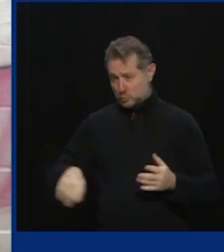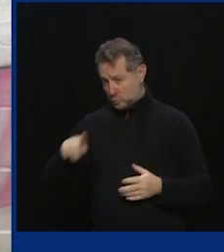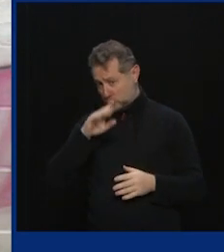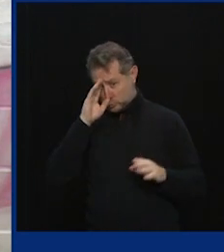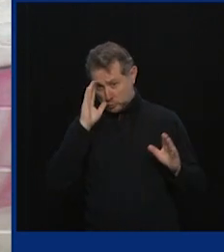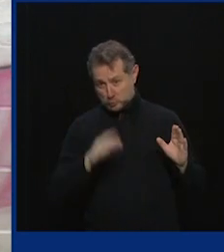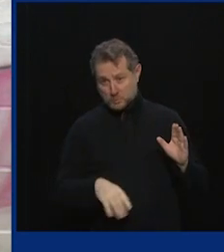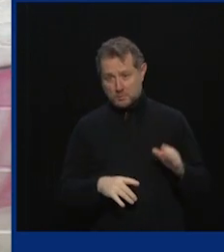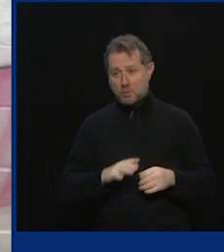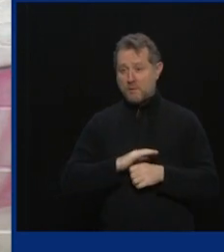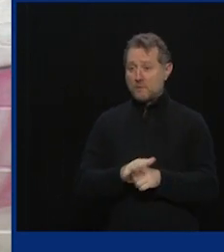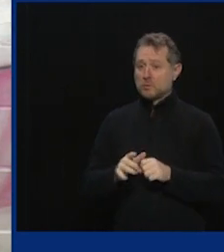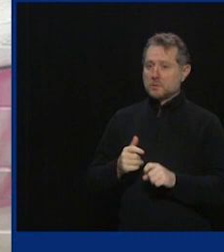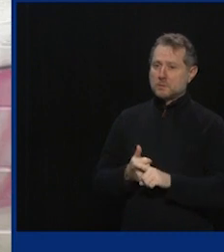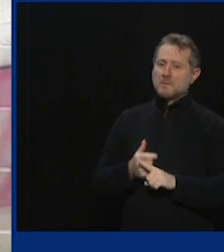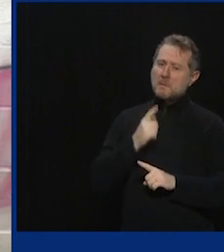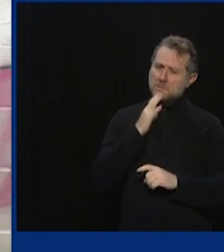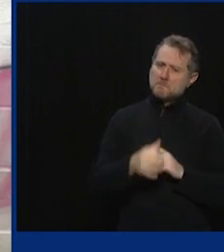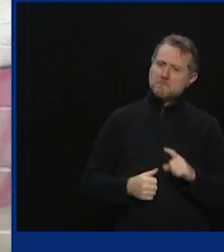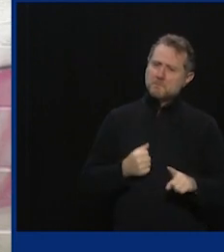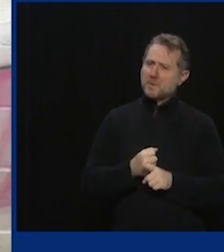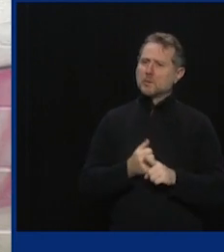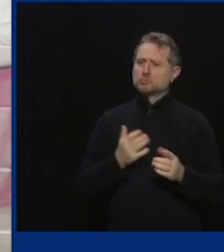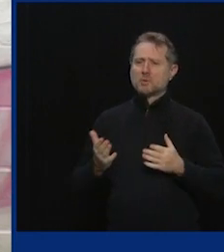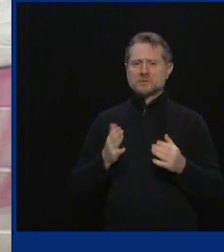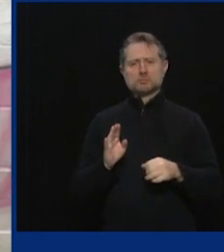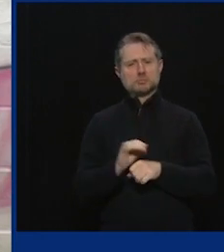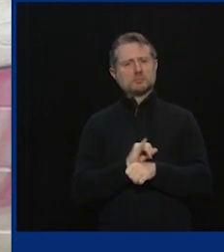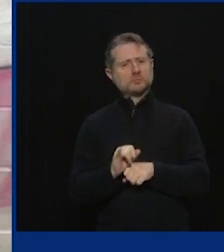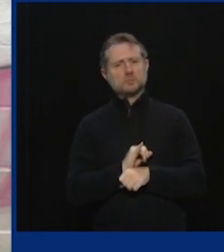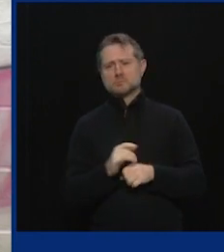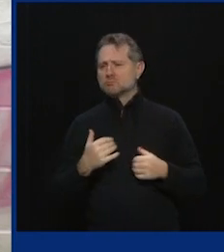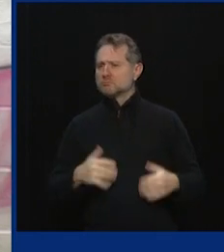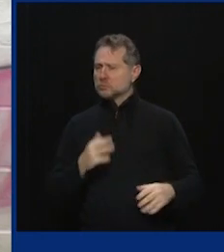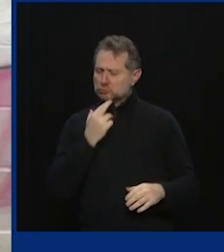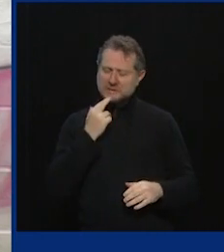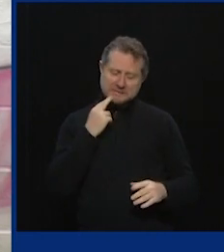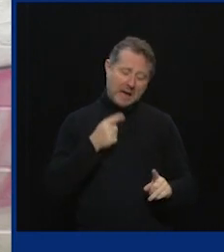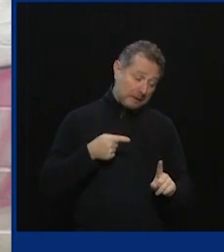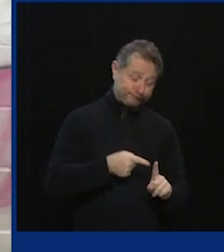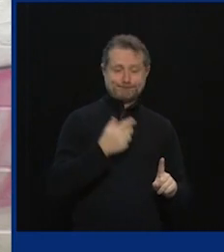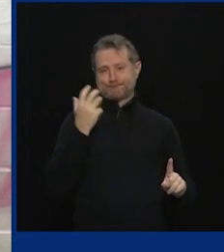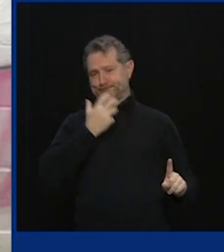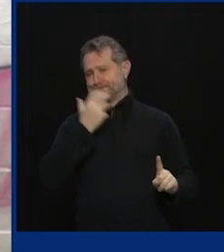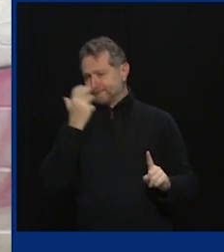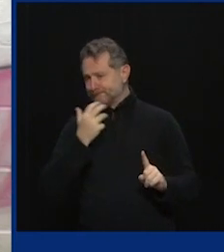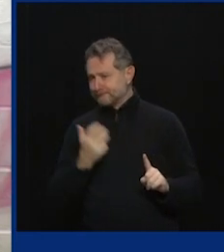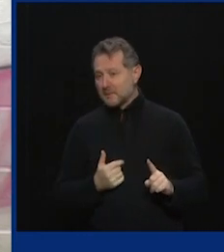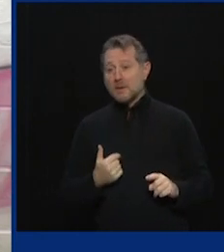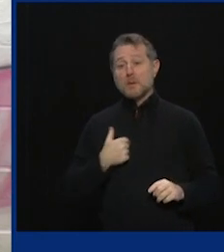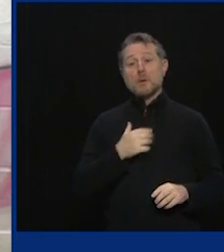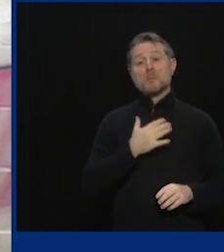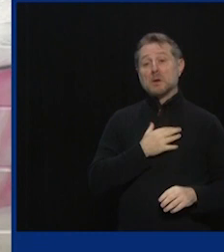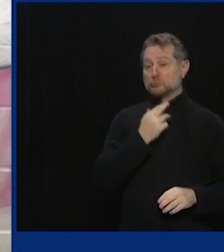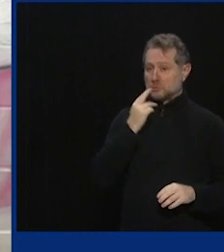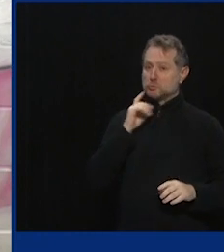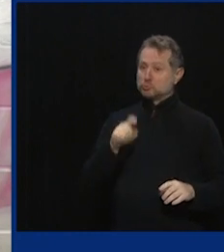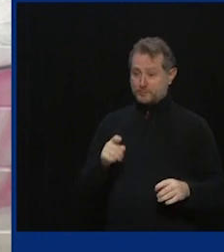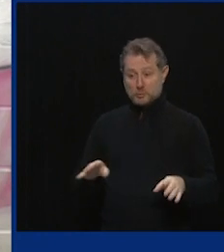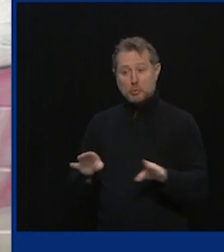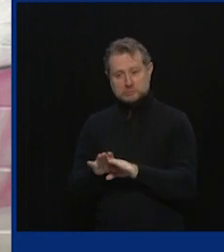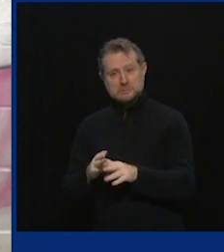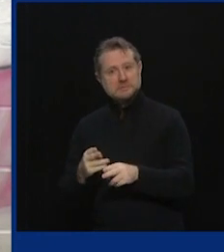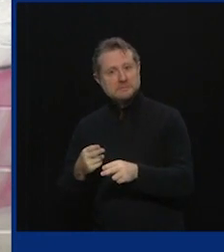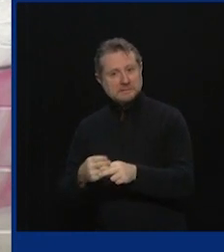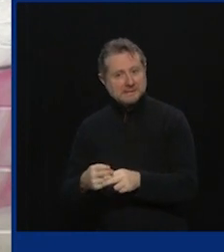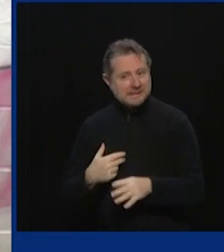hit the service industry very hard, including restaurants. Many restaurants temporarily closed, such as mine, but some others had it